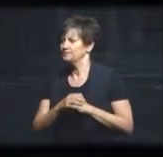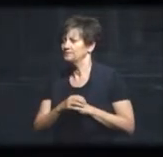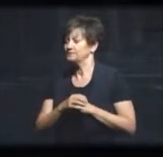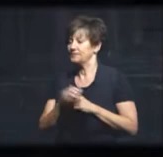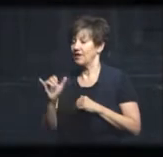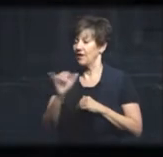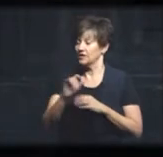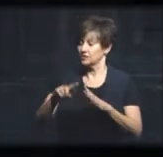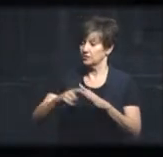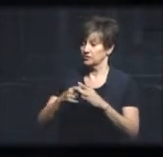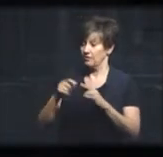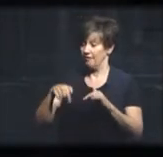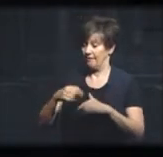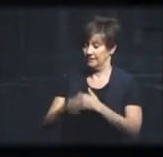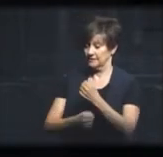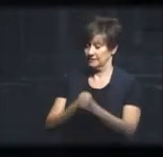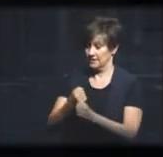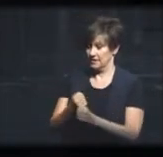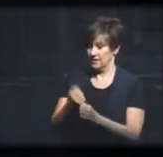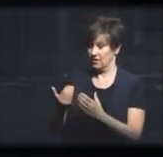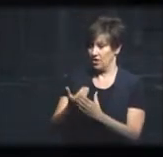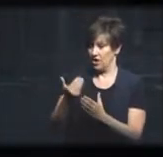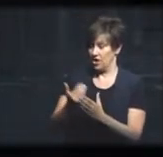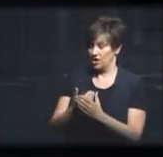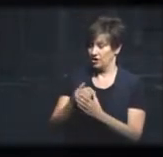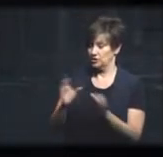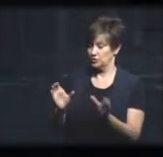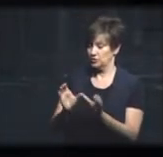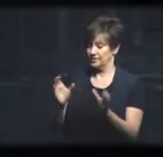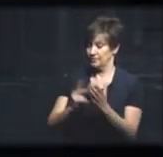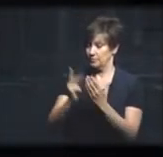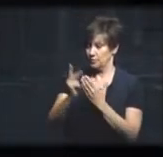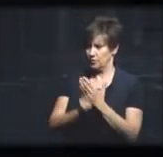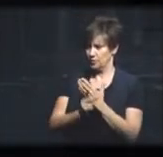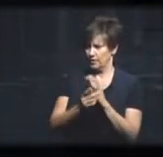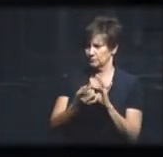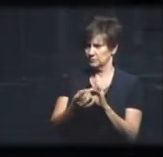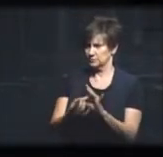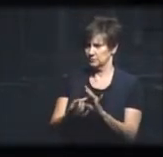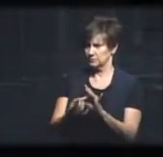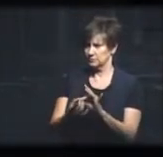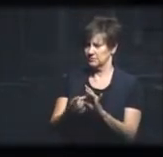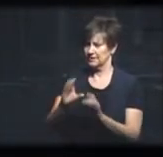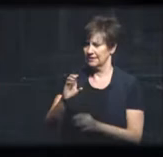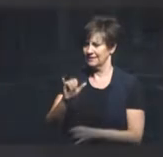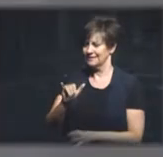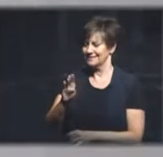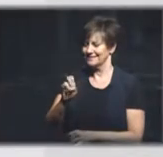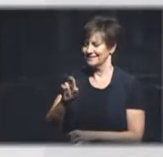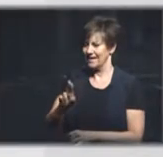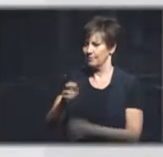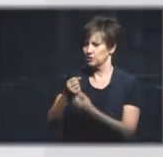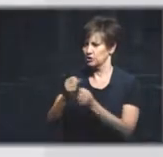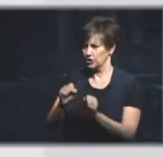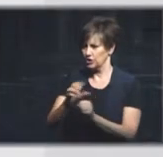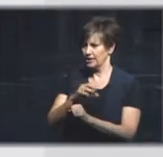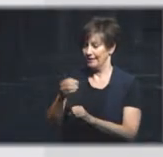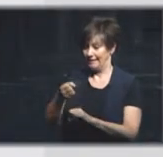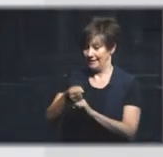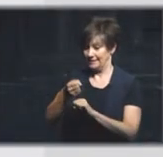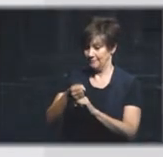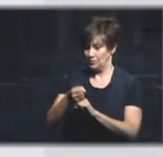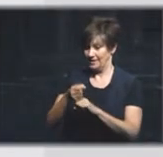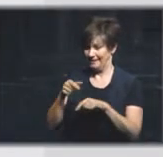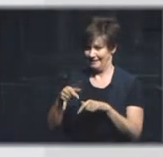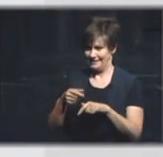Also starting up this year are new certificates and programs in cybersecurity, and supporting these